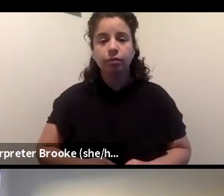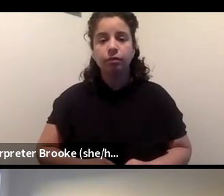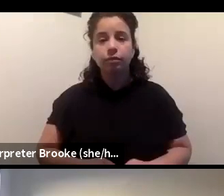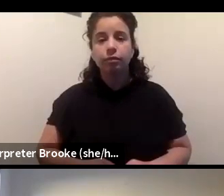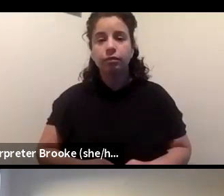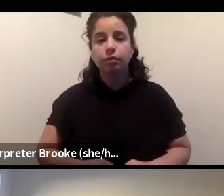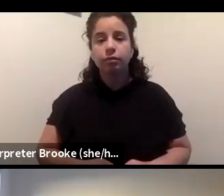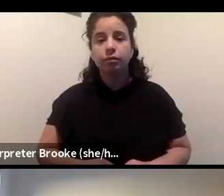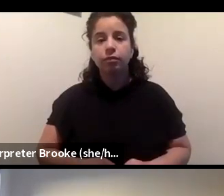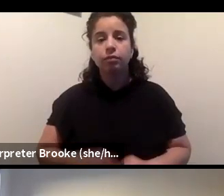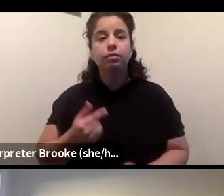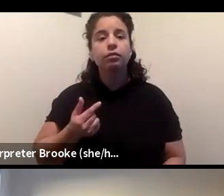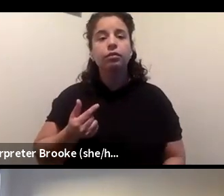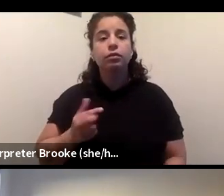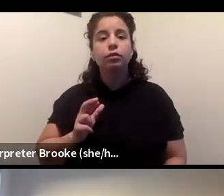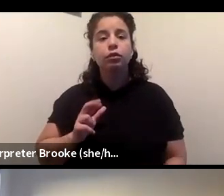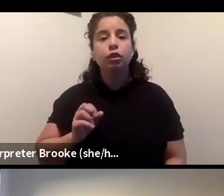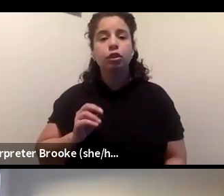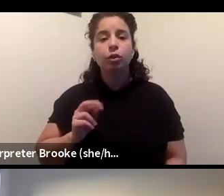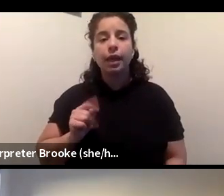This is Grant.